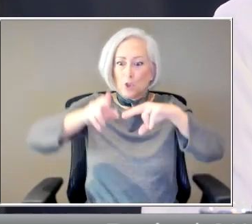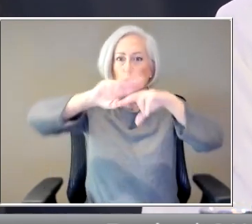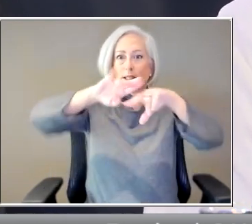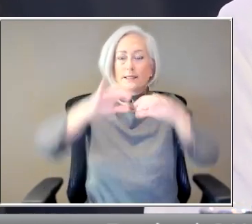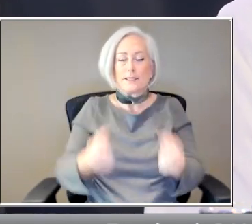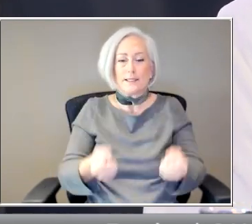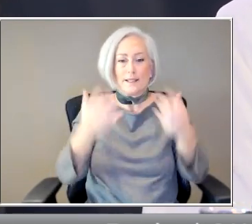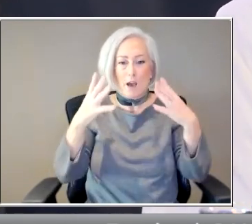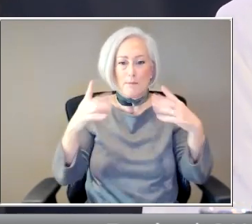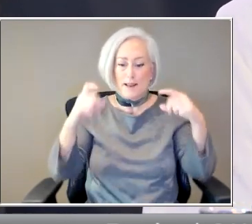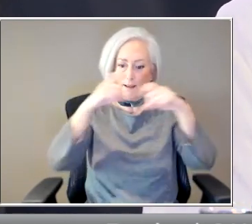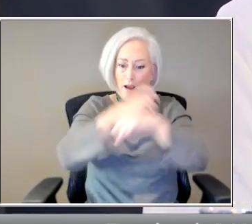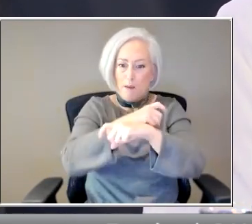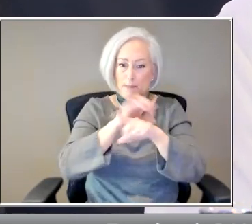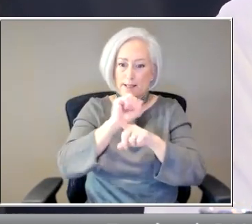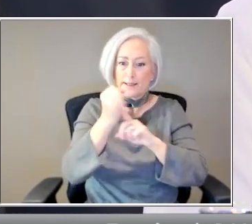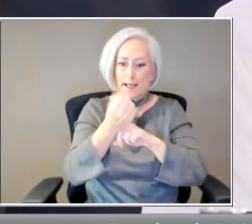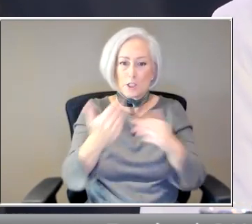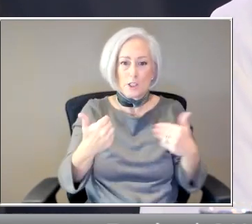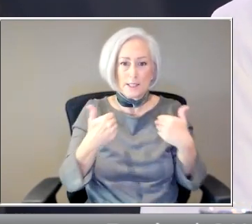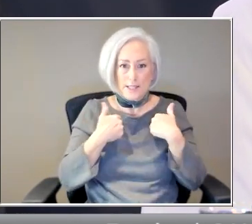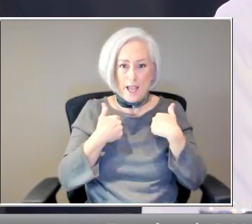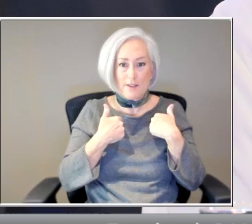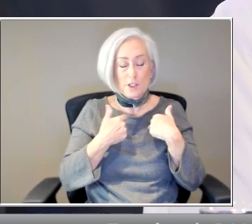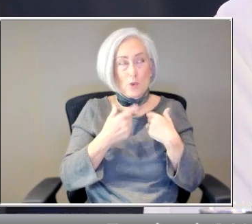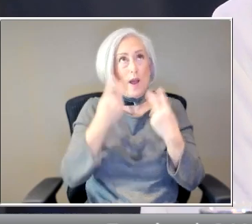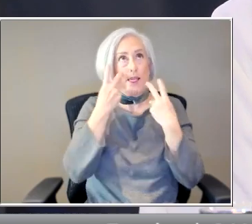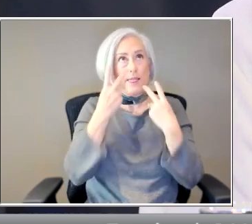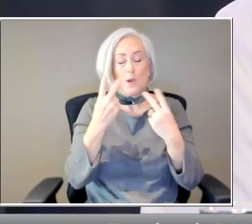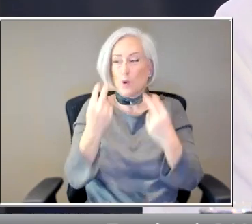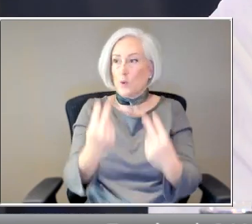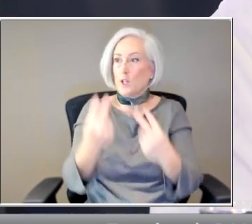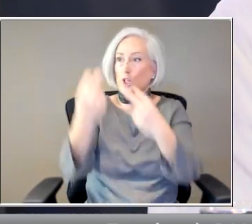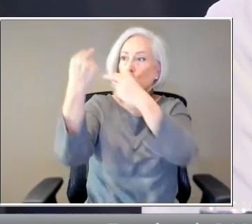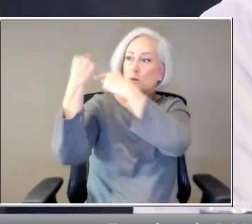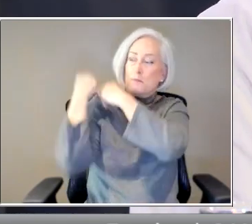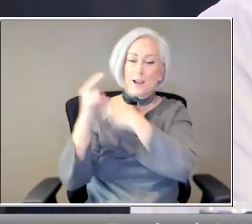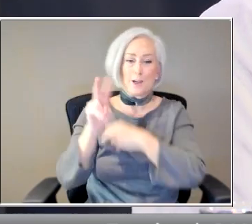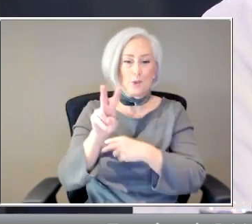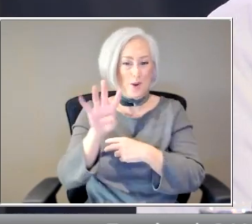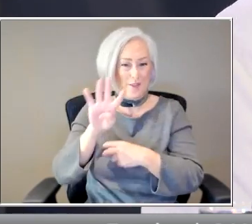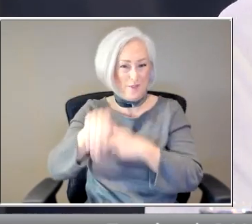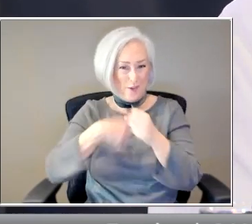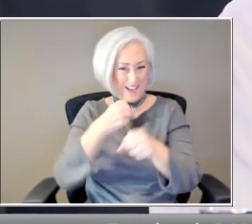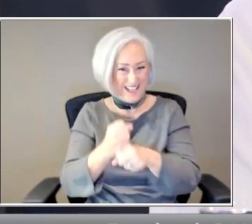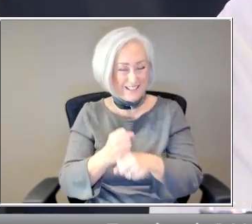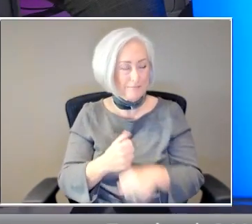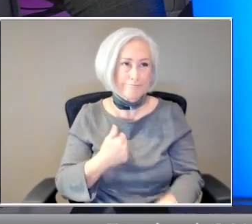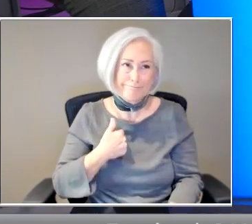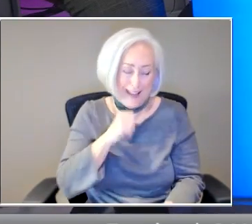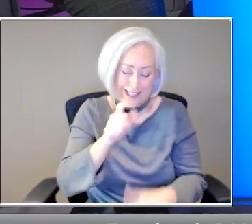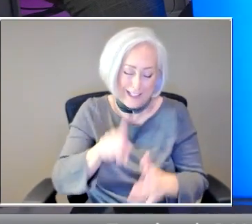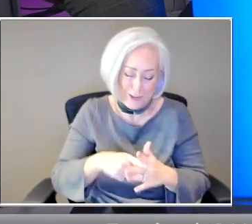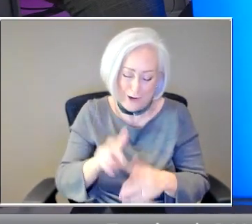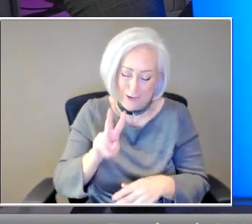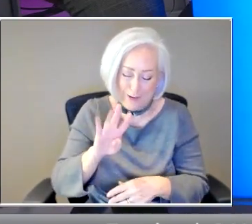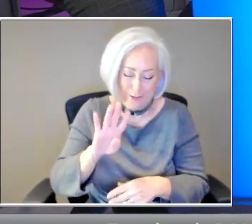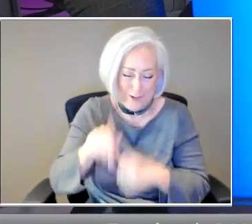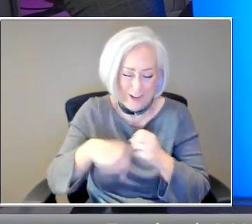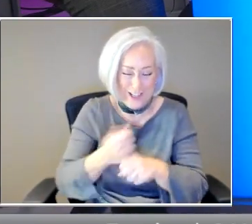shift, looking back on 24 years, even though I wasn't here 24 years ago. Right. None of us were.